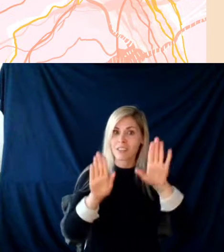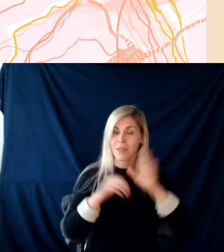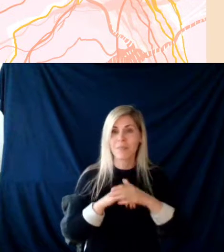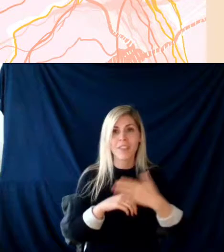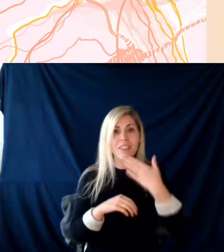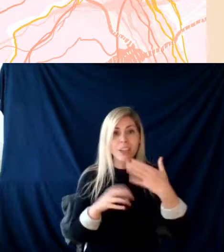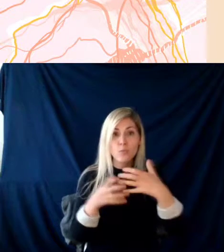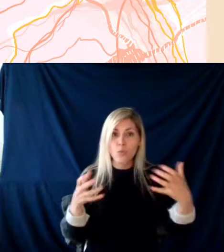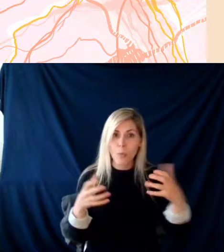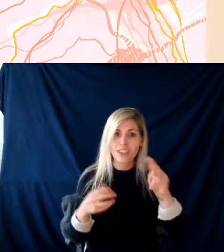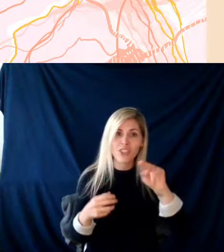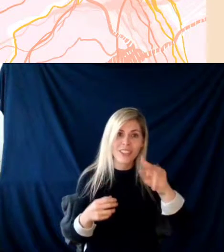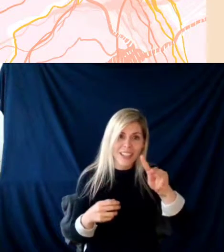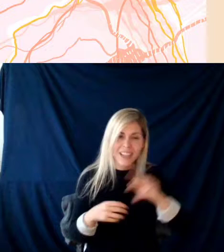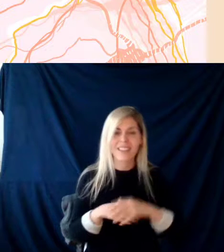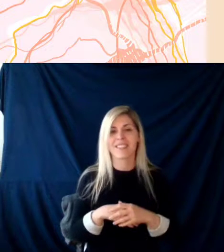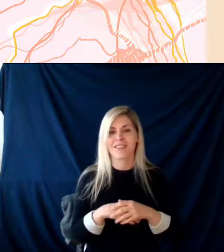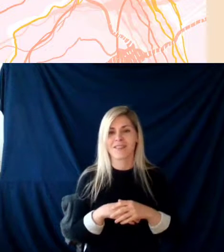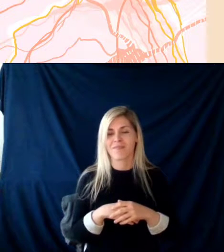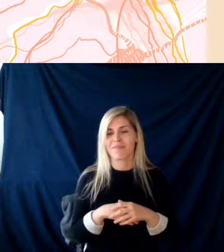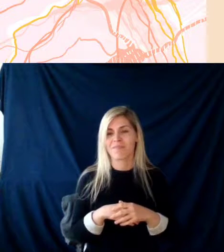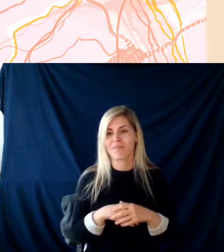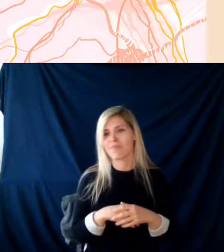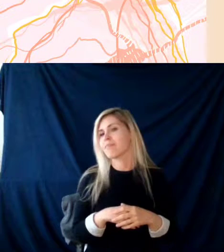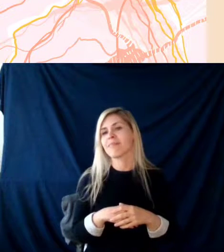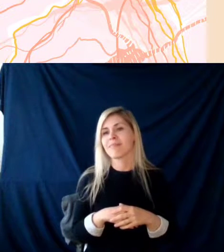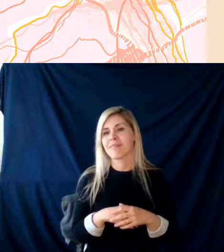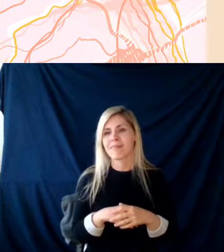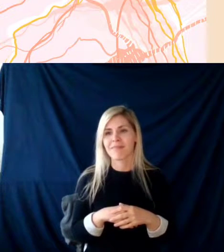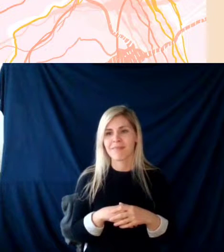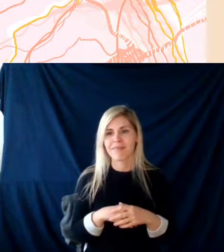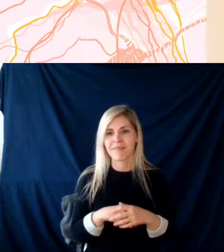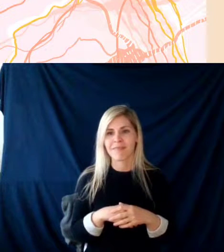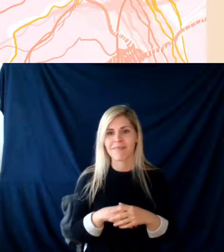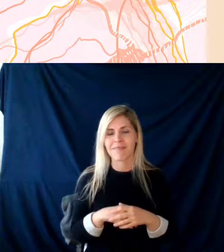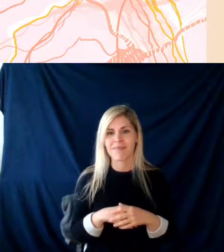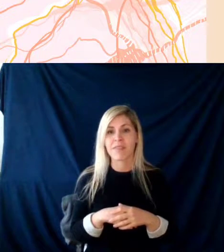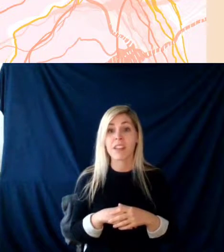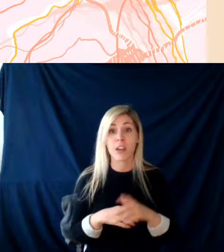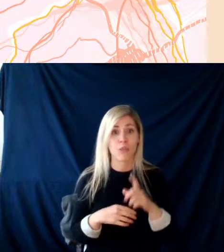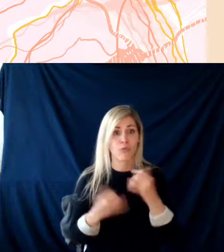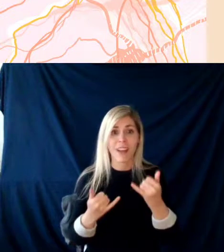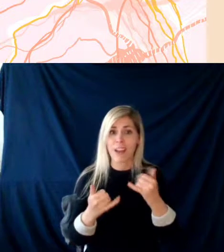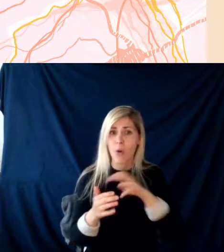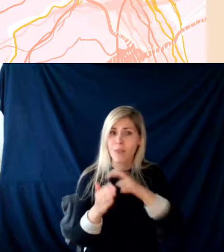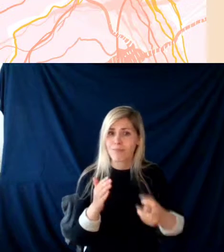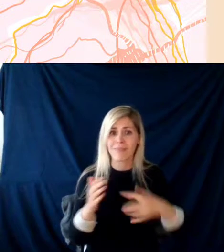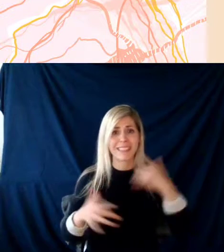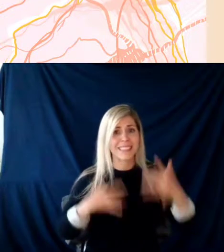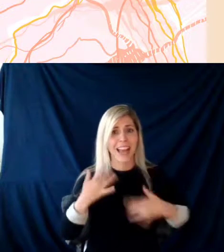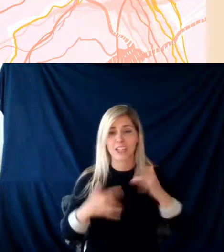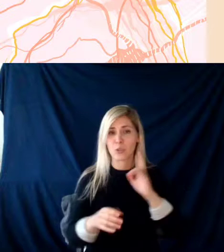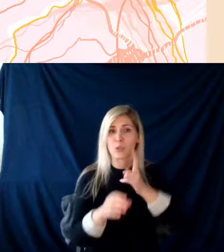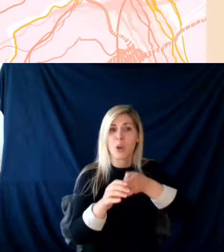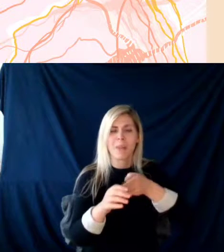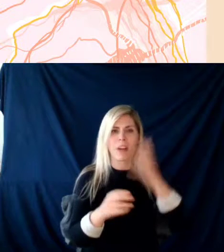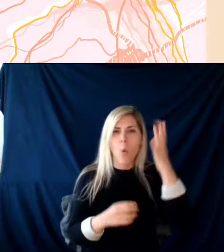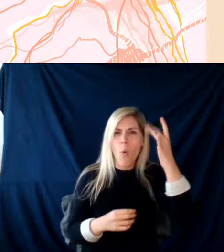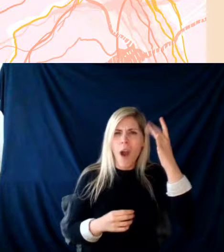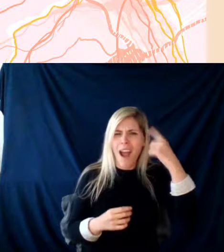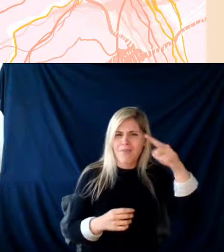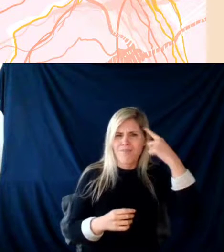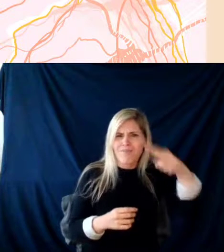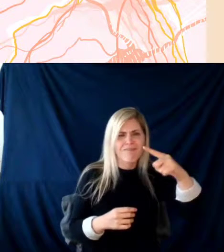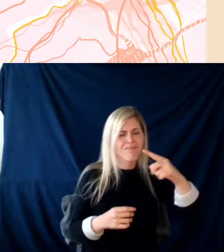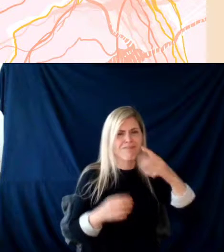Awesome. Thank you so much, Nick, for the intro. And right now, really excited to jump into, why did we